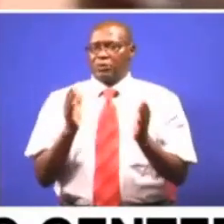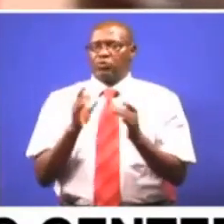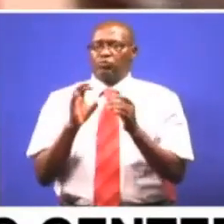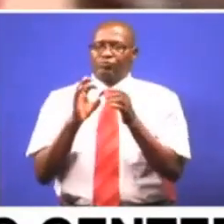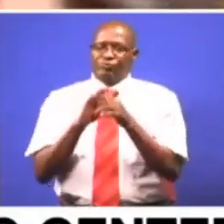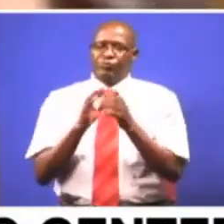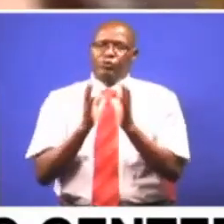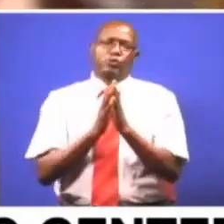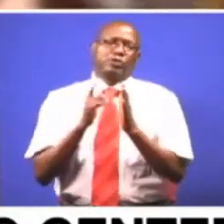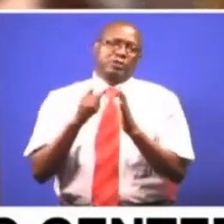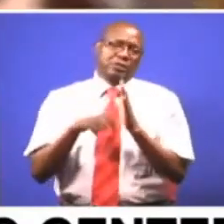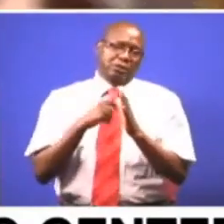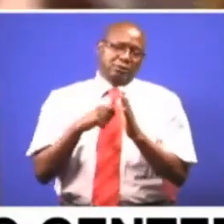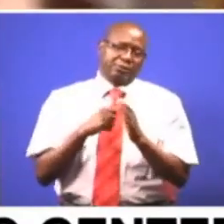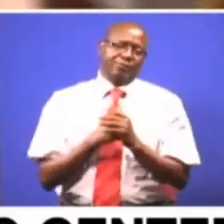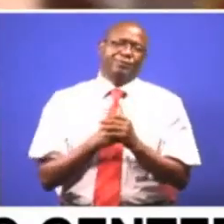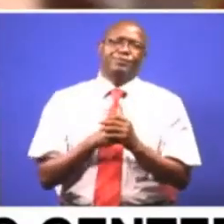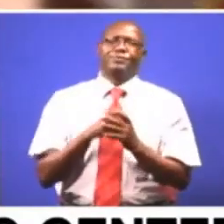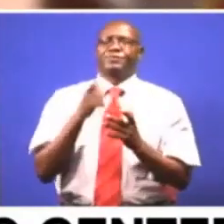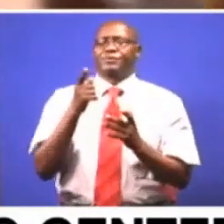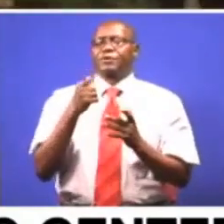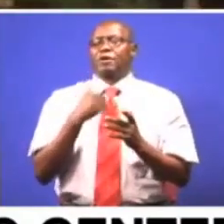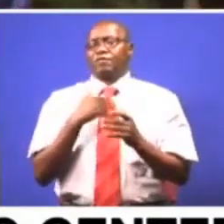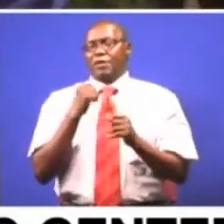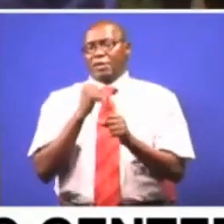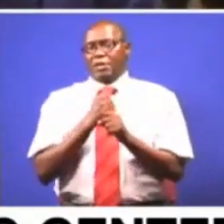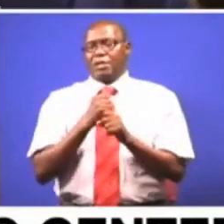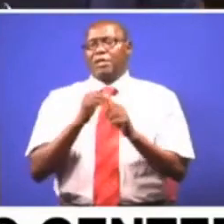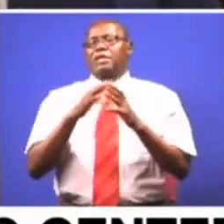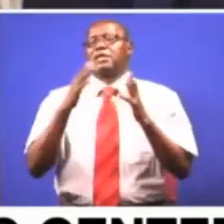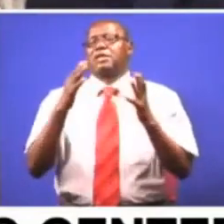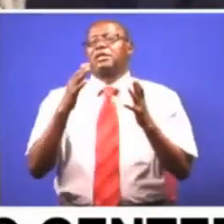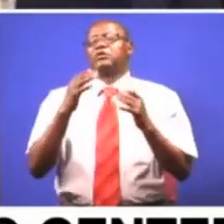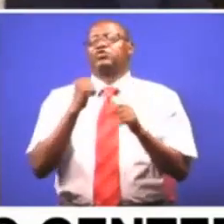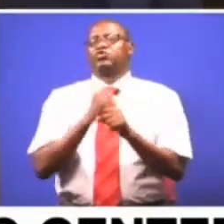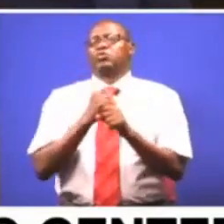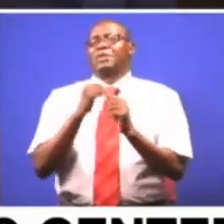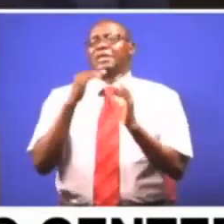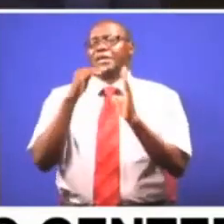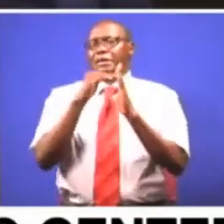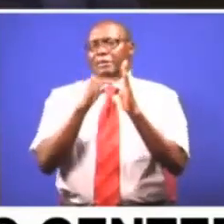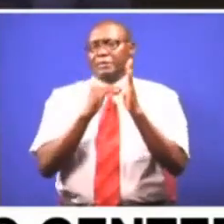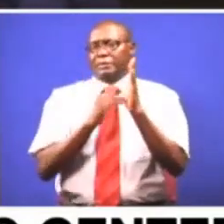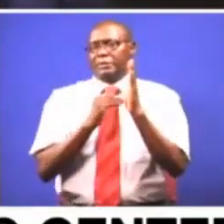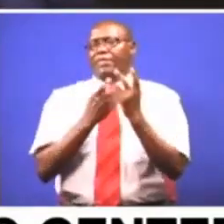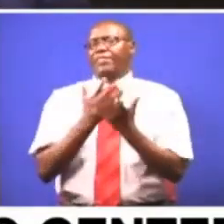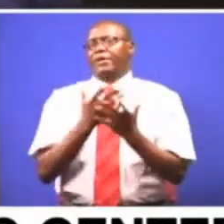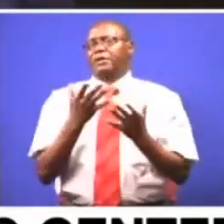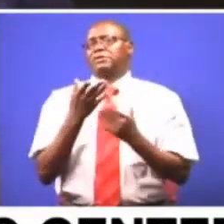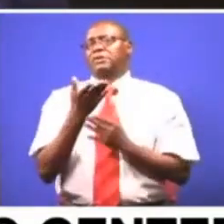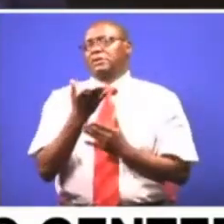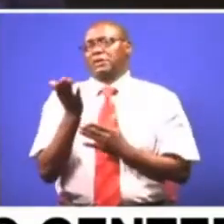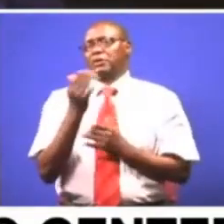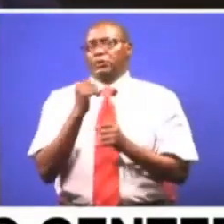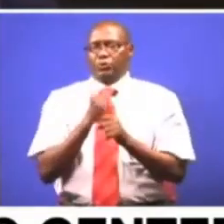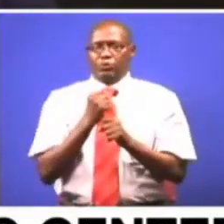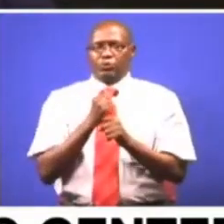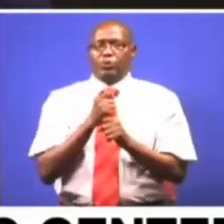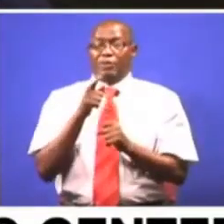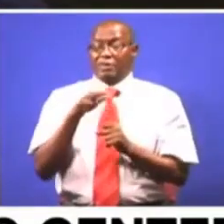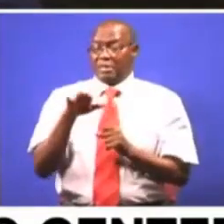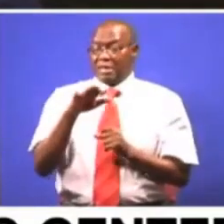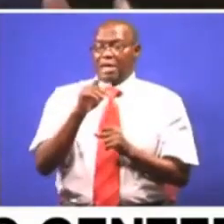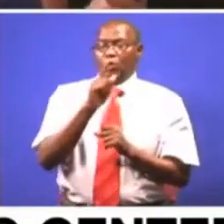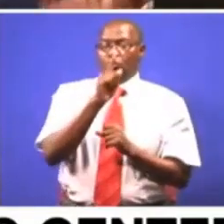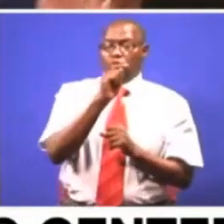has done a great job, and I know they've a litany of list of things that they do. And it's an area that I think this tool